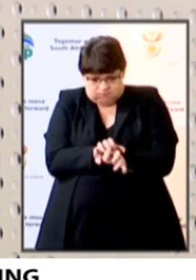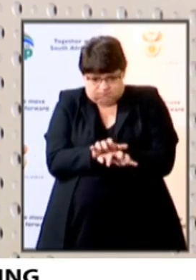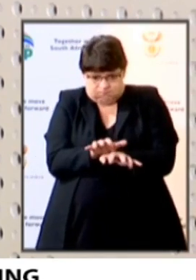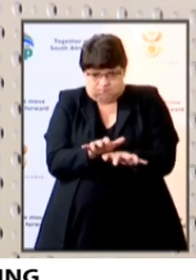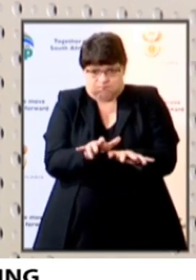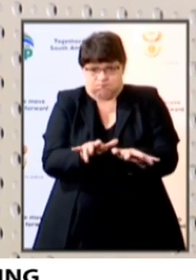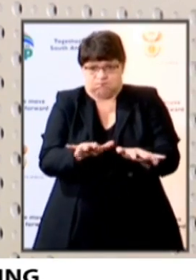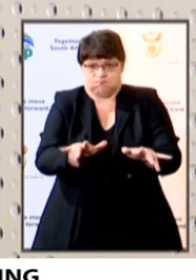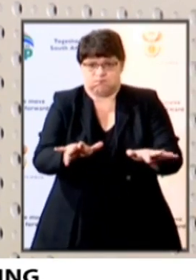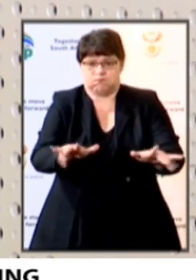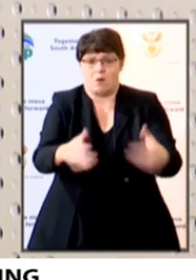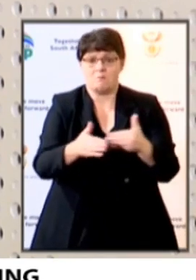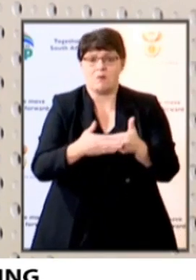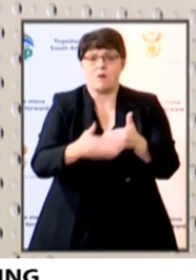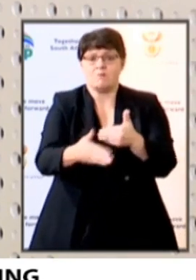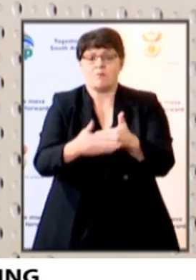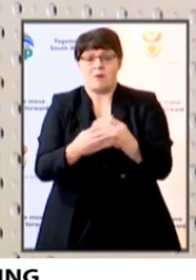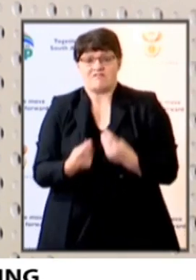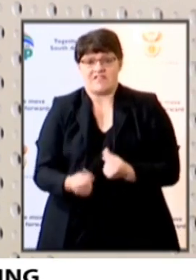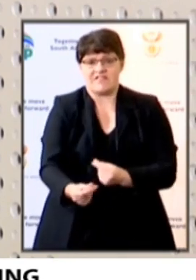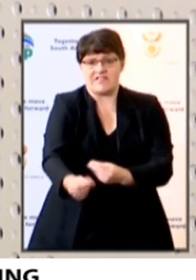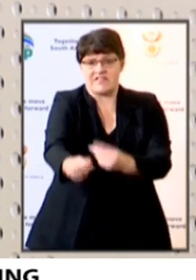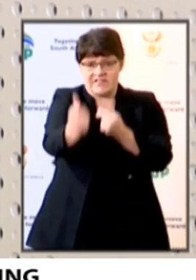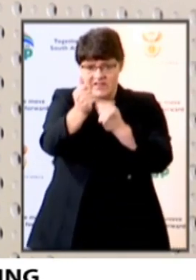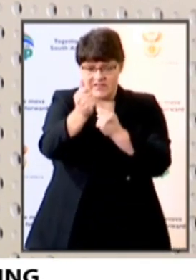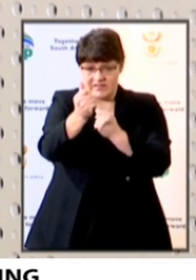more people getting infected faster,